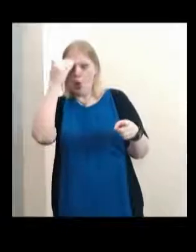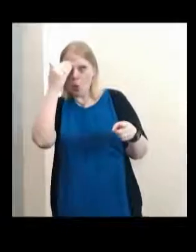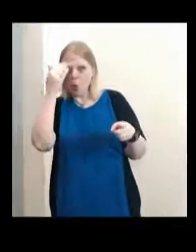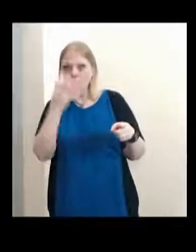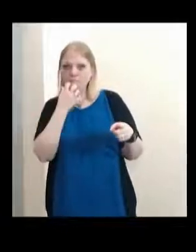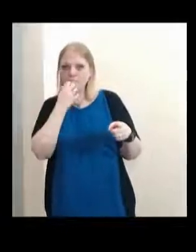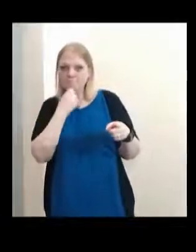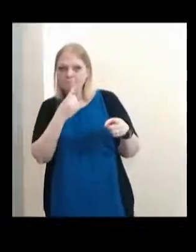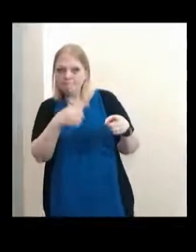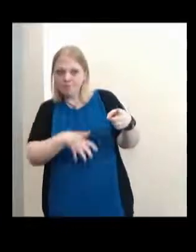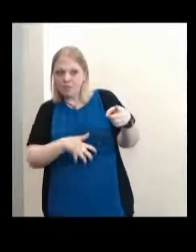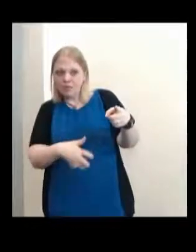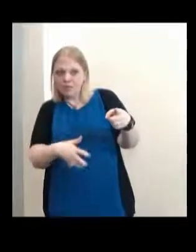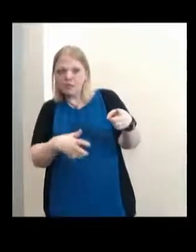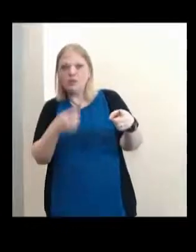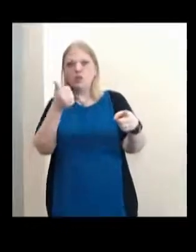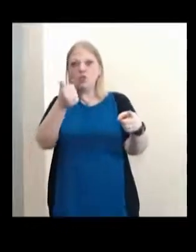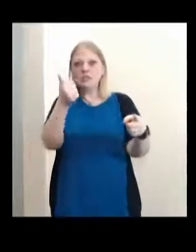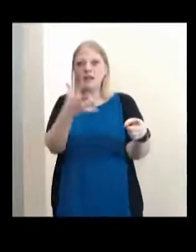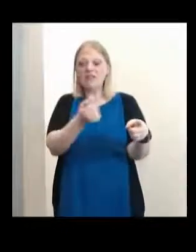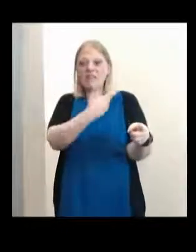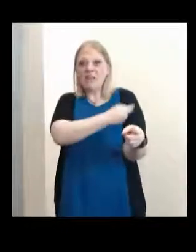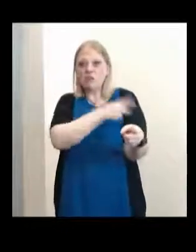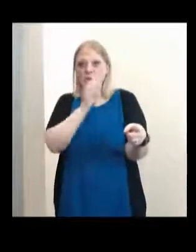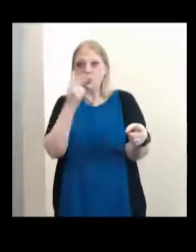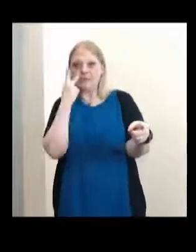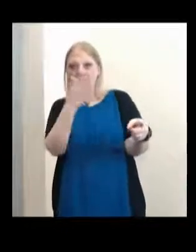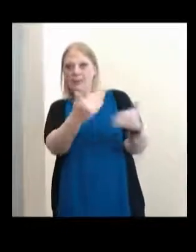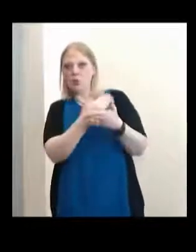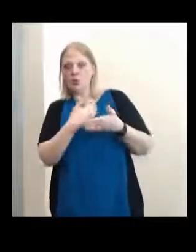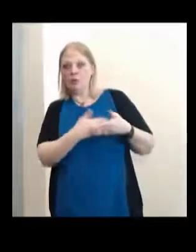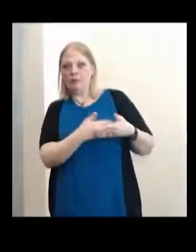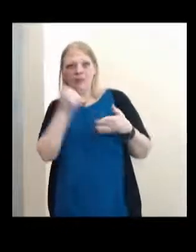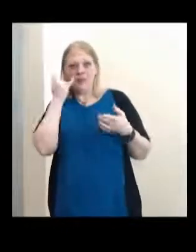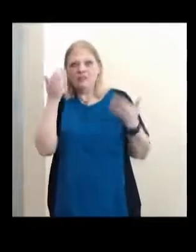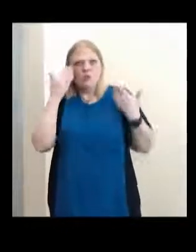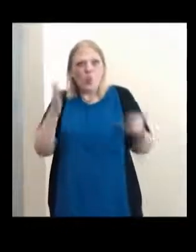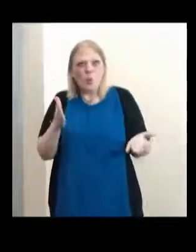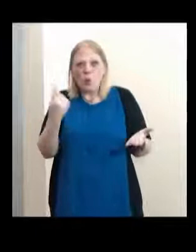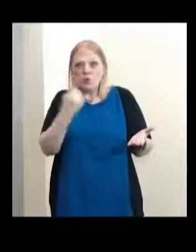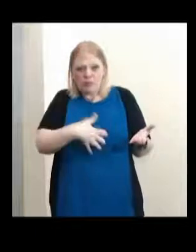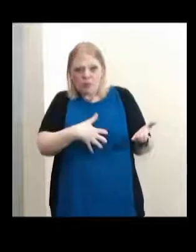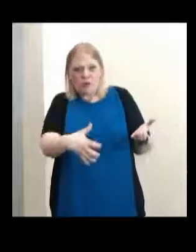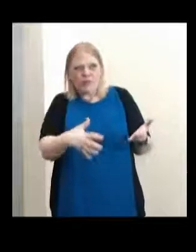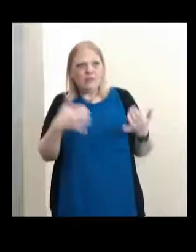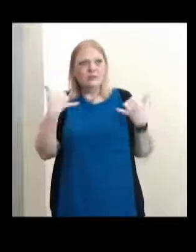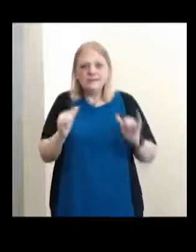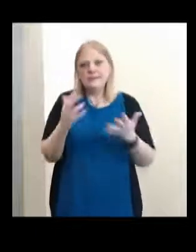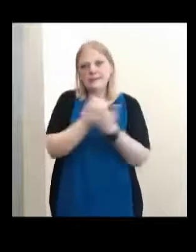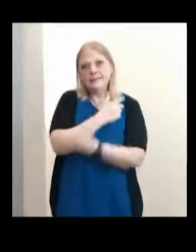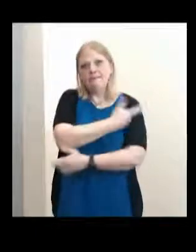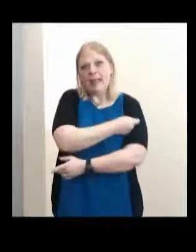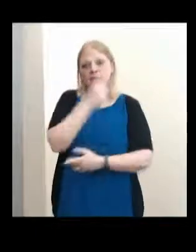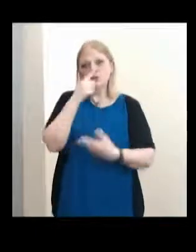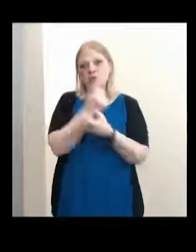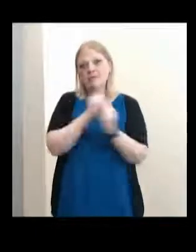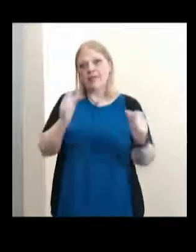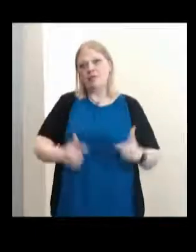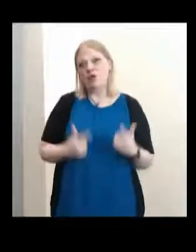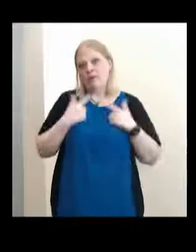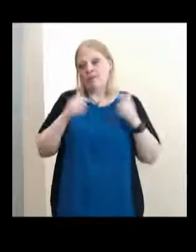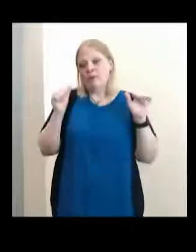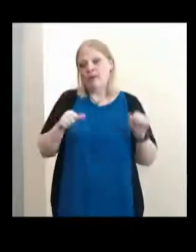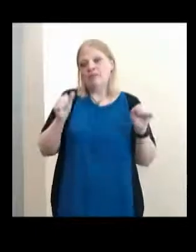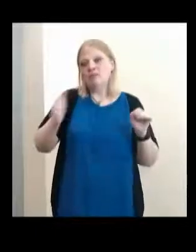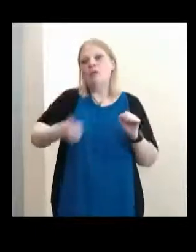you can then see that beautiful baby. And if you don't even know anybody who's pregnant, still get vaccinated, because it'll save your life and potentially the